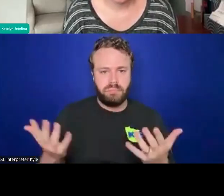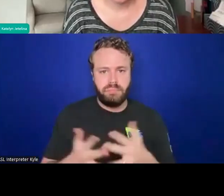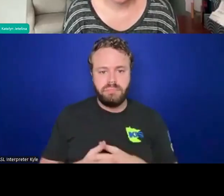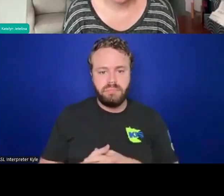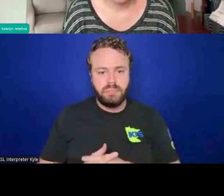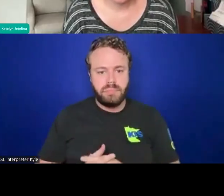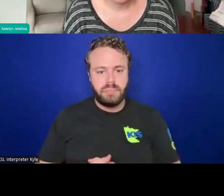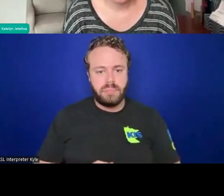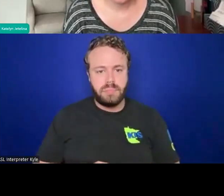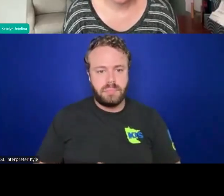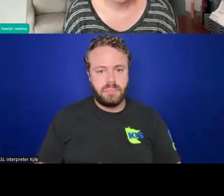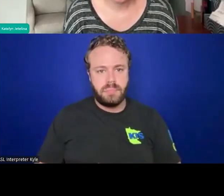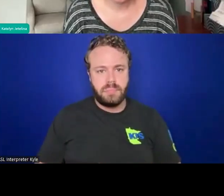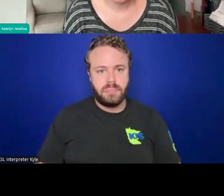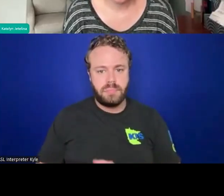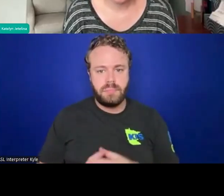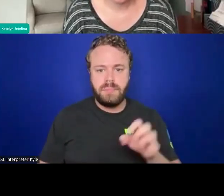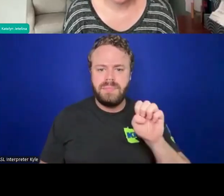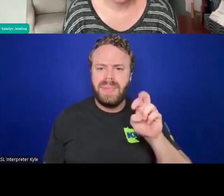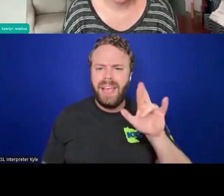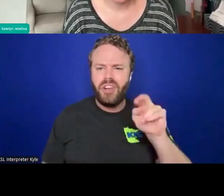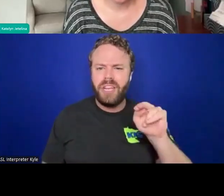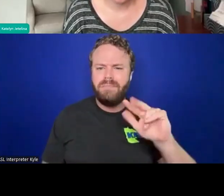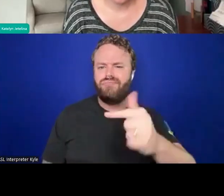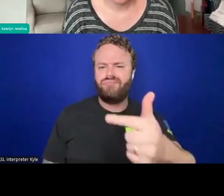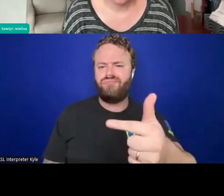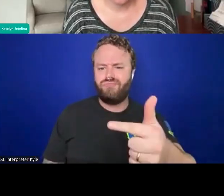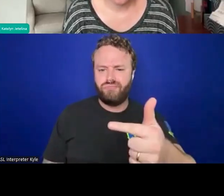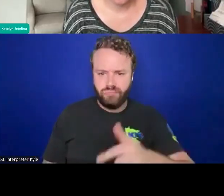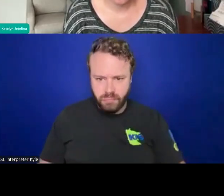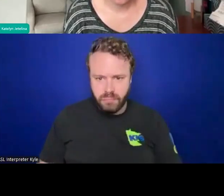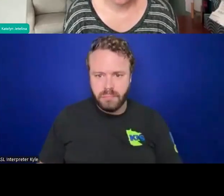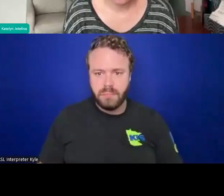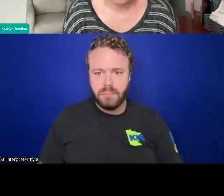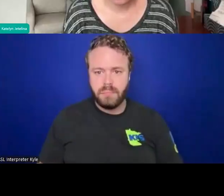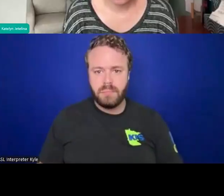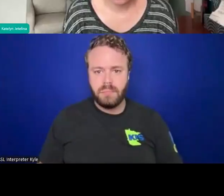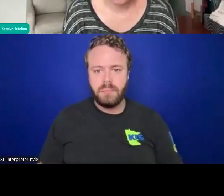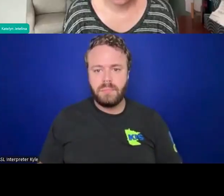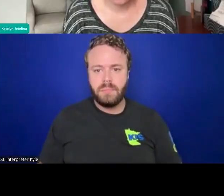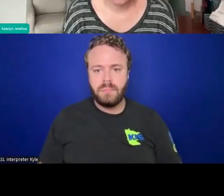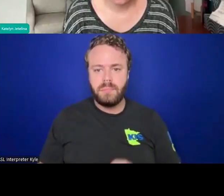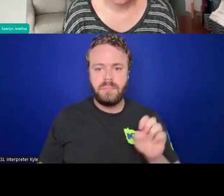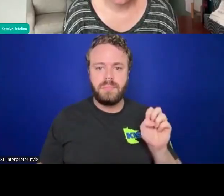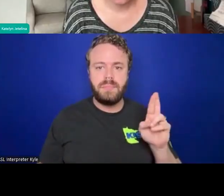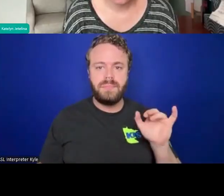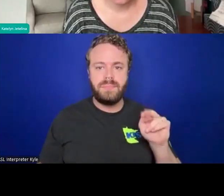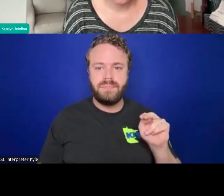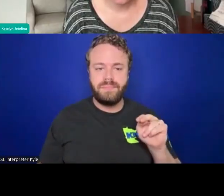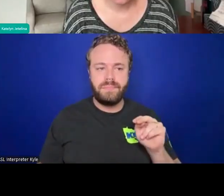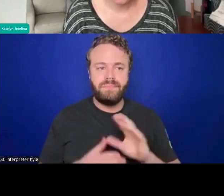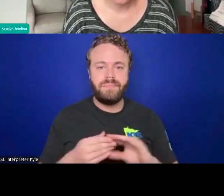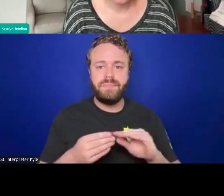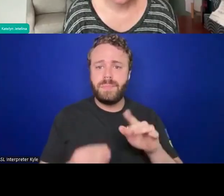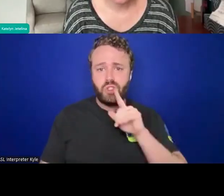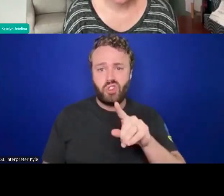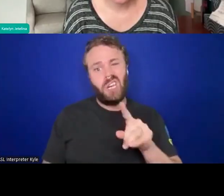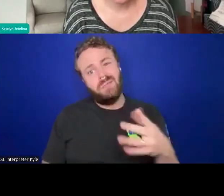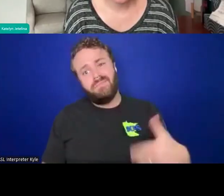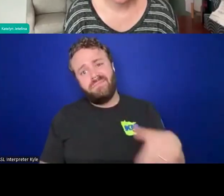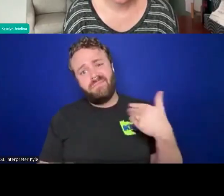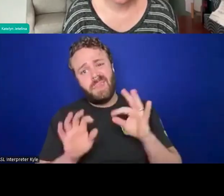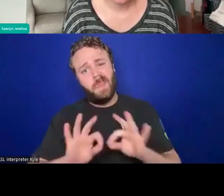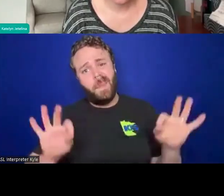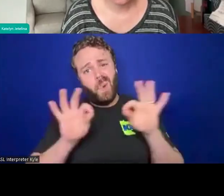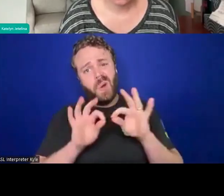access? Erin, let me pass to you on that one. Sure. Thank you. That is a critical question. I think of